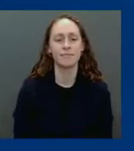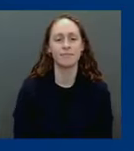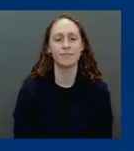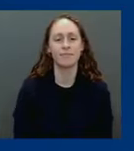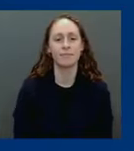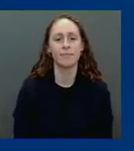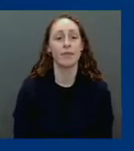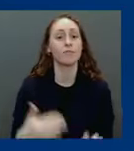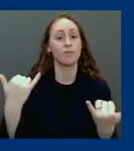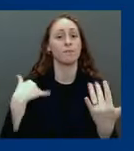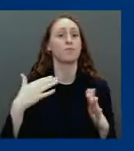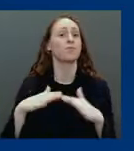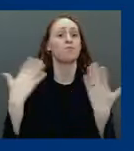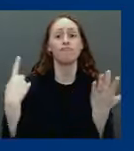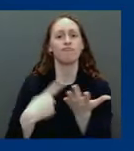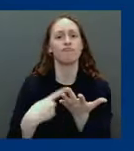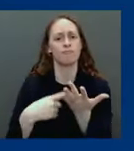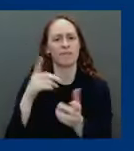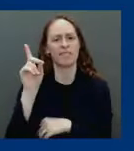daily average of cases is about